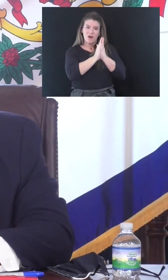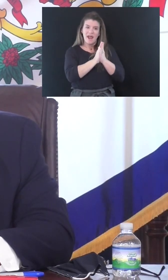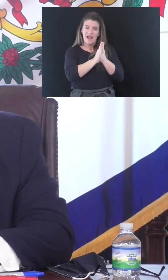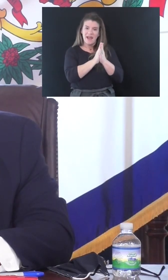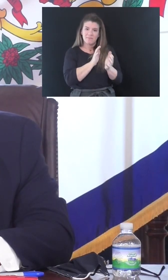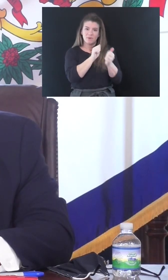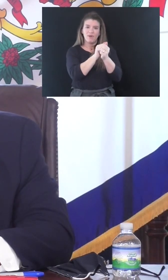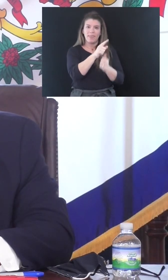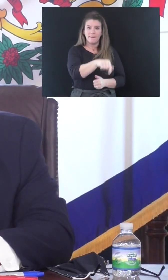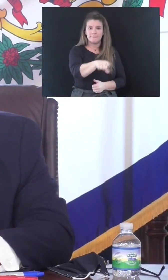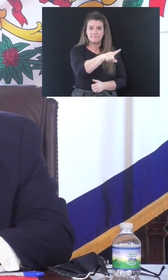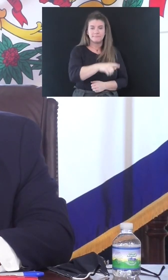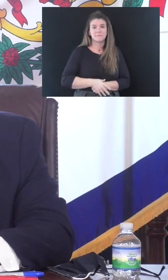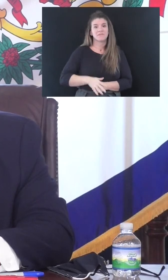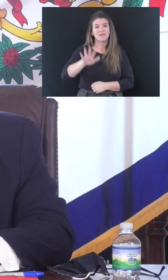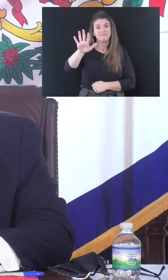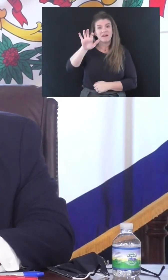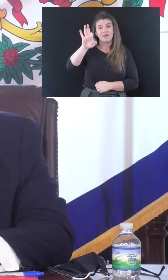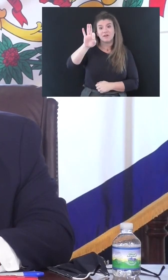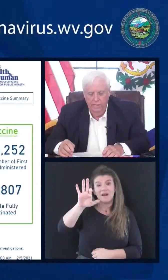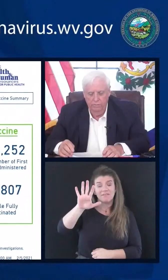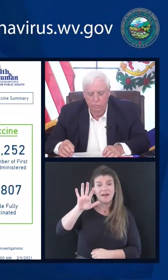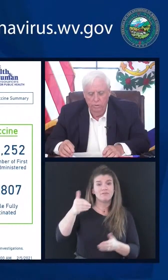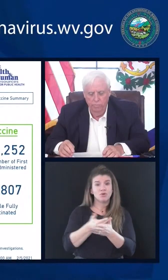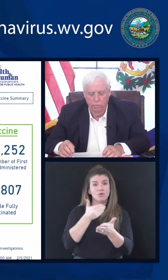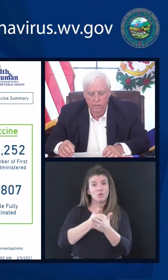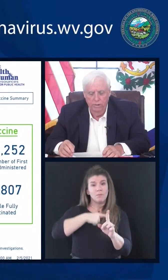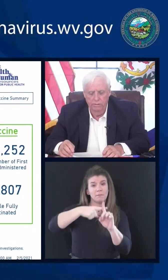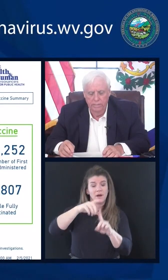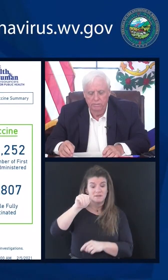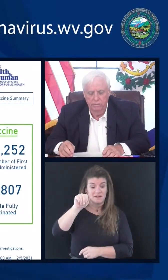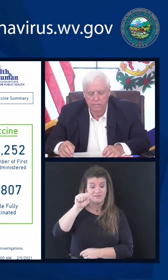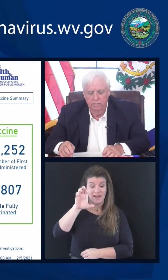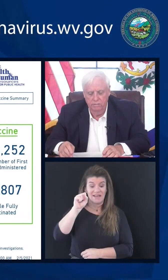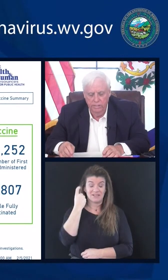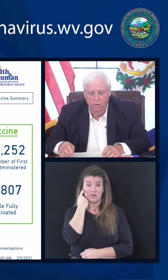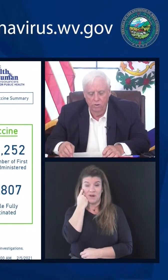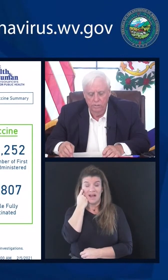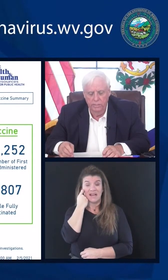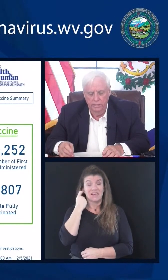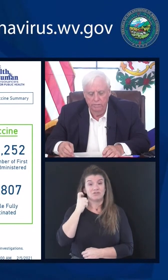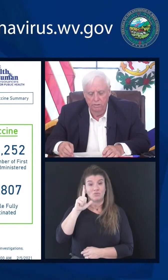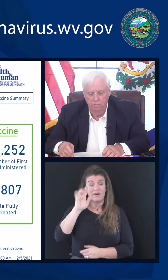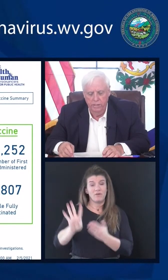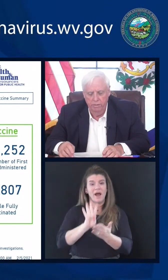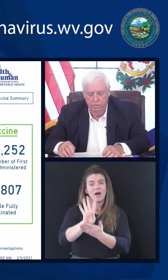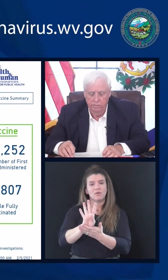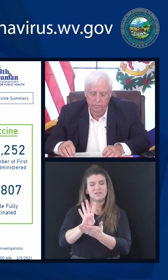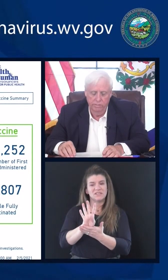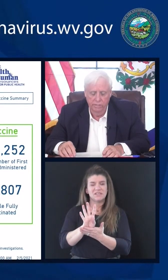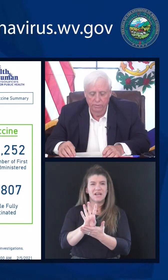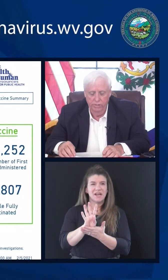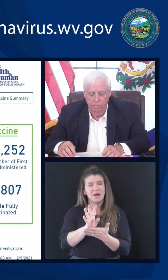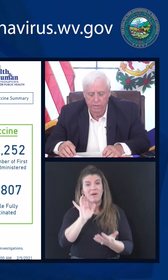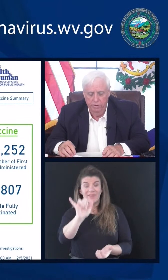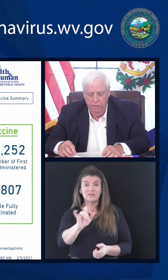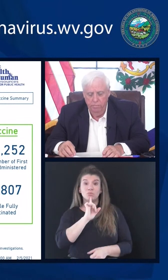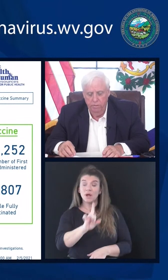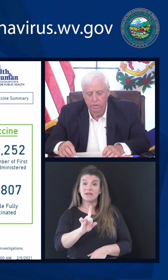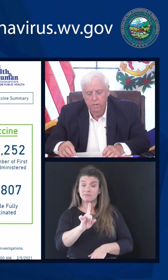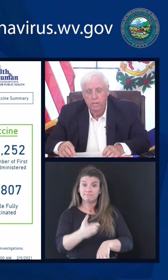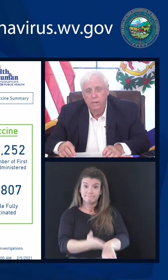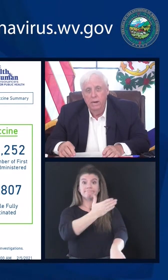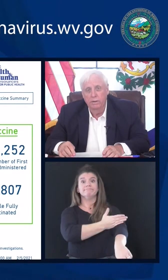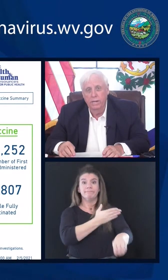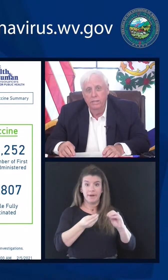We have 597 new positive cases in the last 24 hours. That's encouraging. That's a little better. That's a significantly better